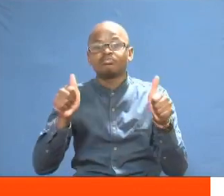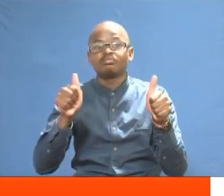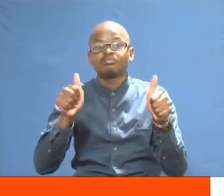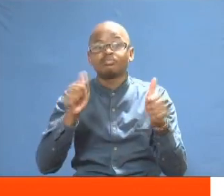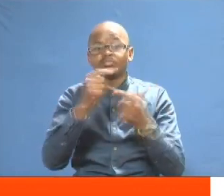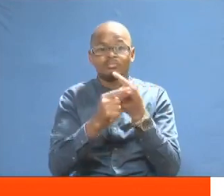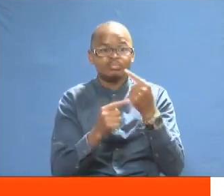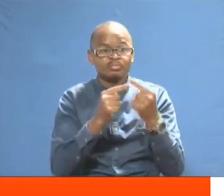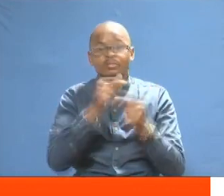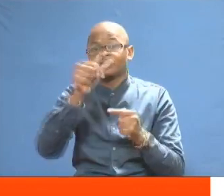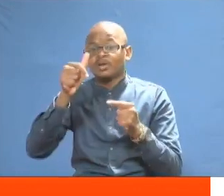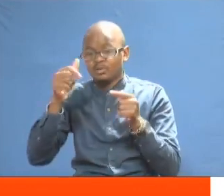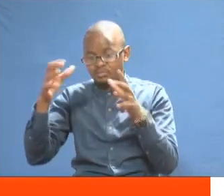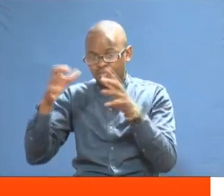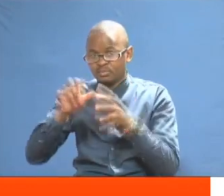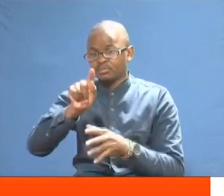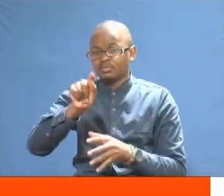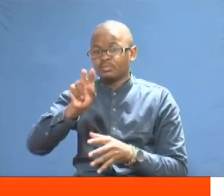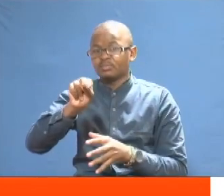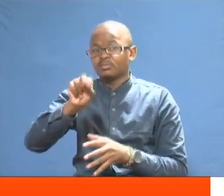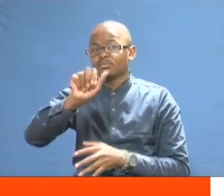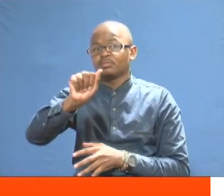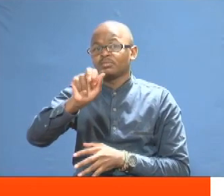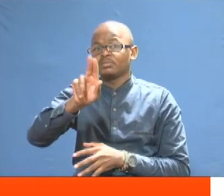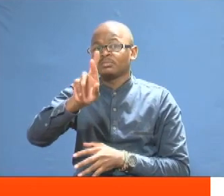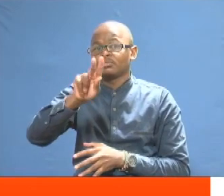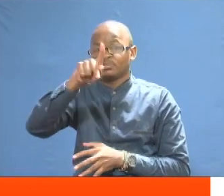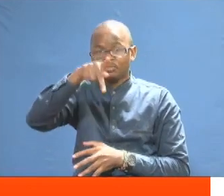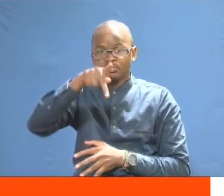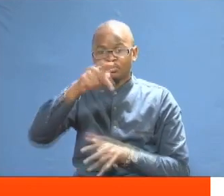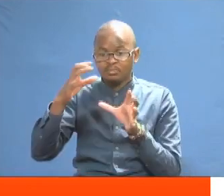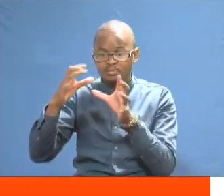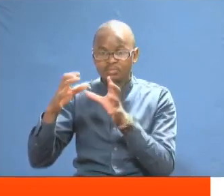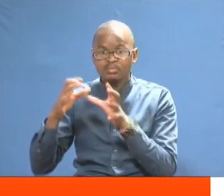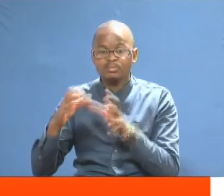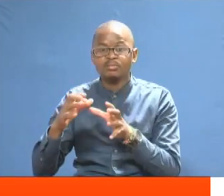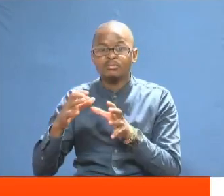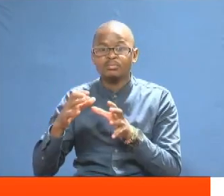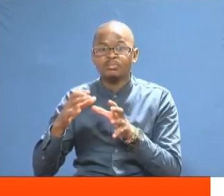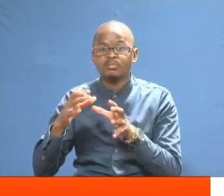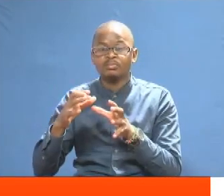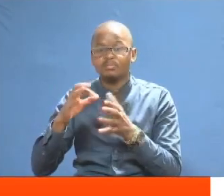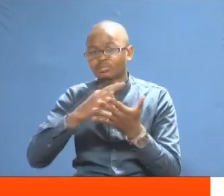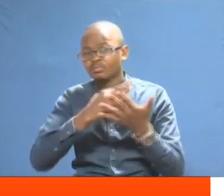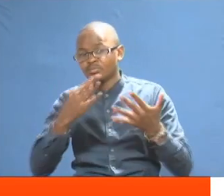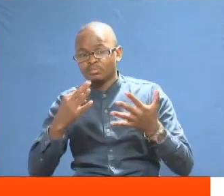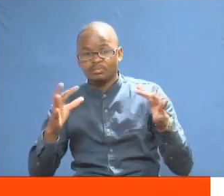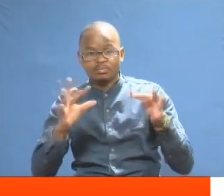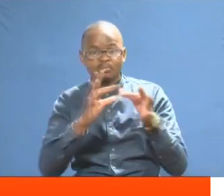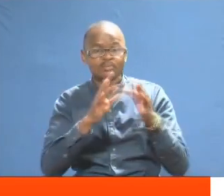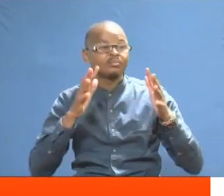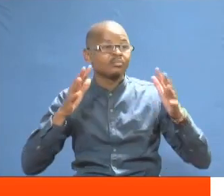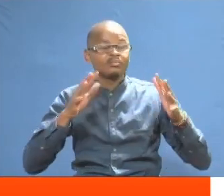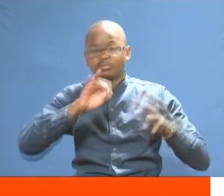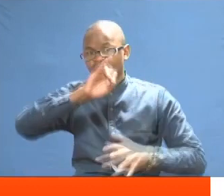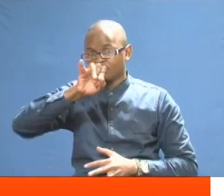that when the other parties, TNA and URP and other affiliated parties, were collapsed to form one big party